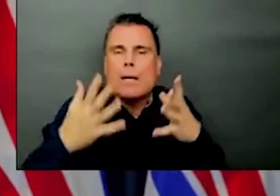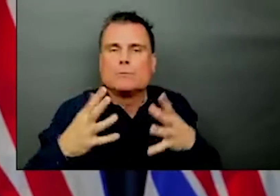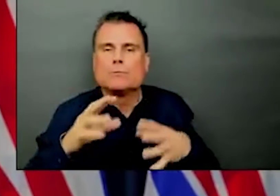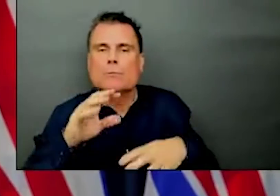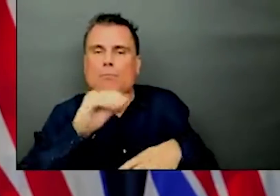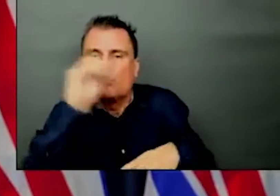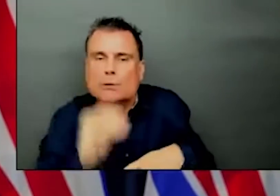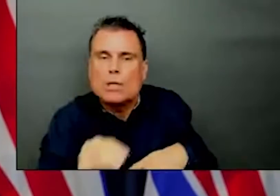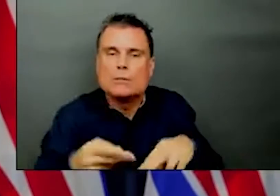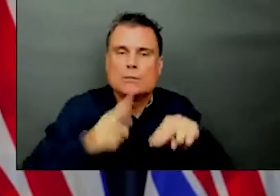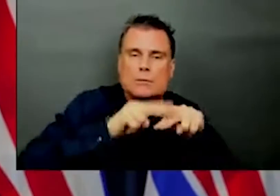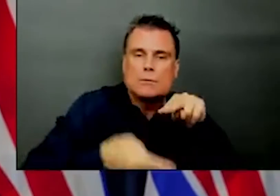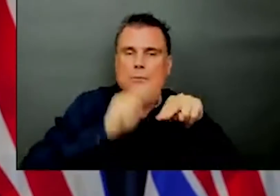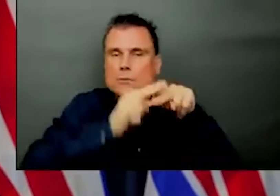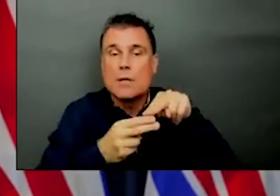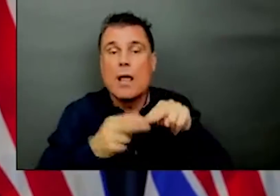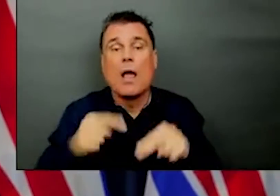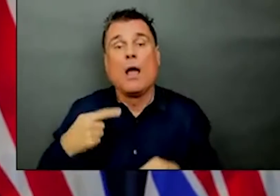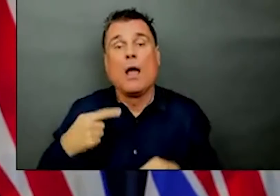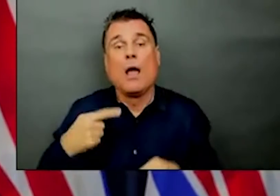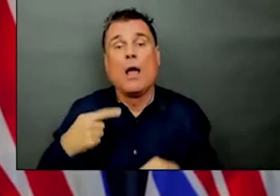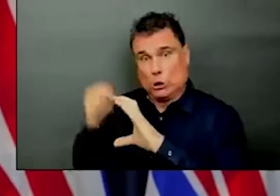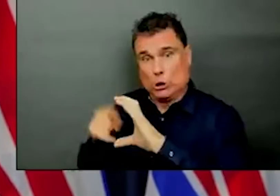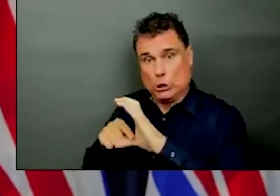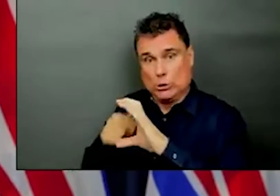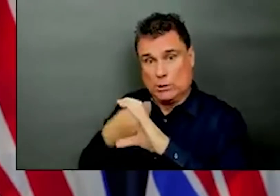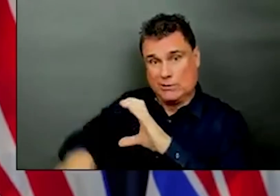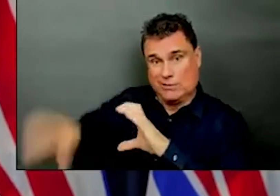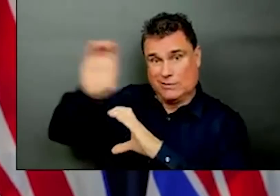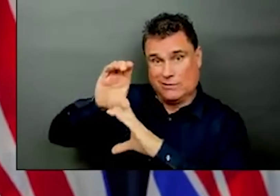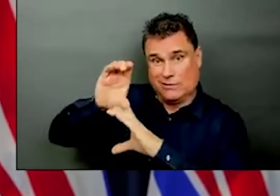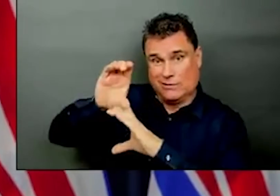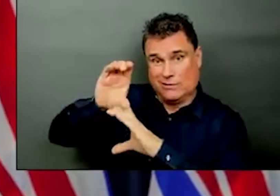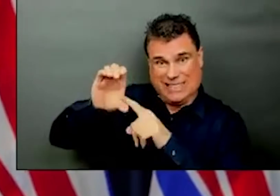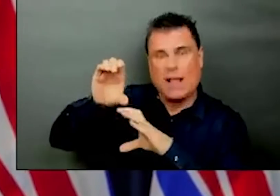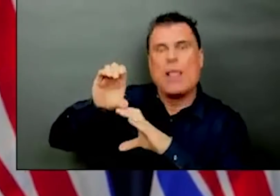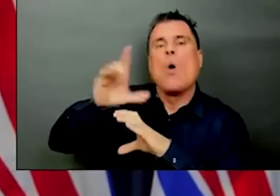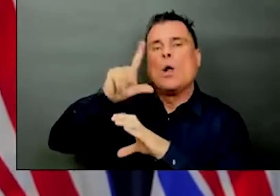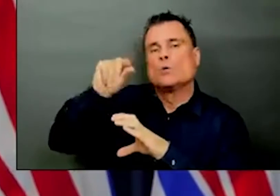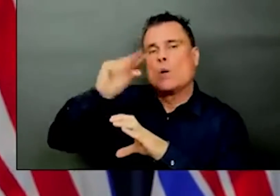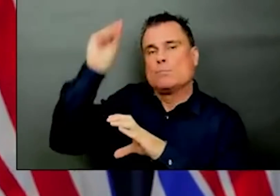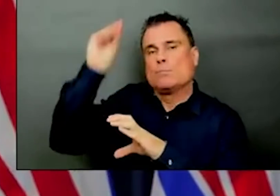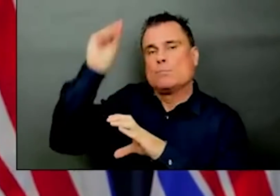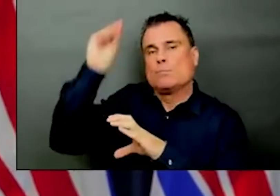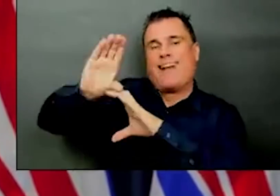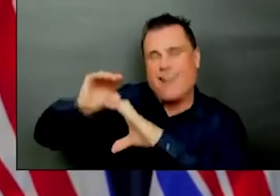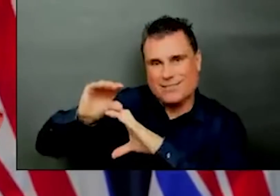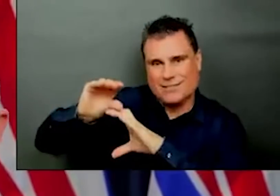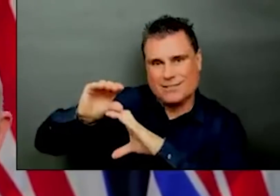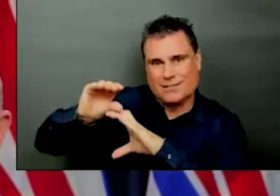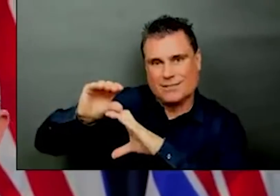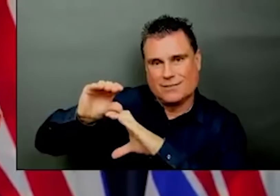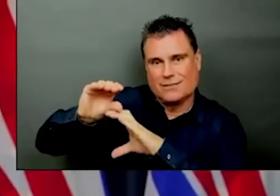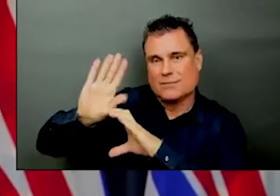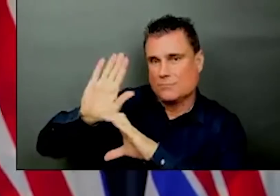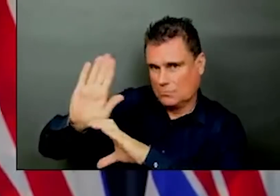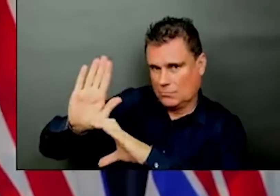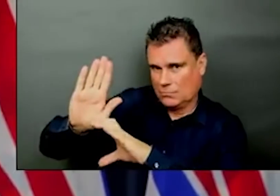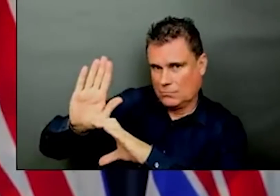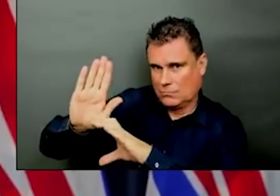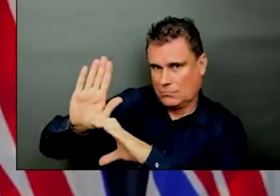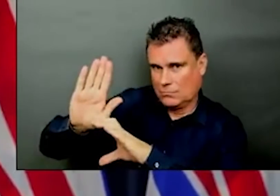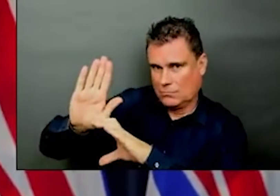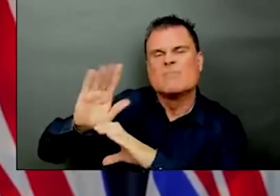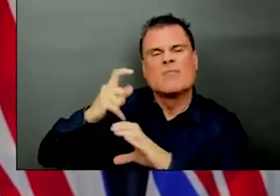of 20% in premiums for ICBC customers who have both basic and optional